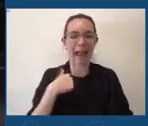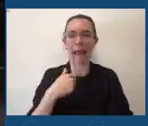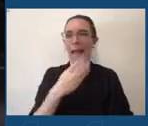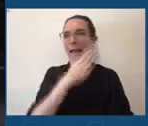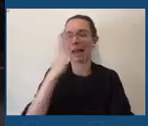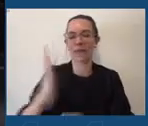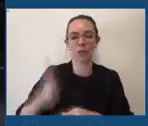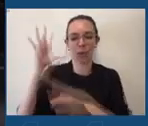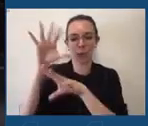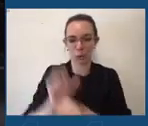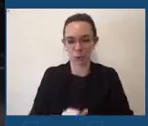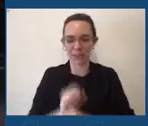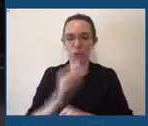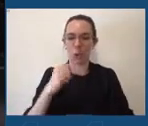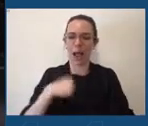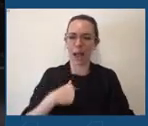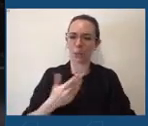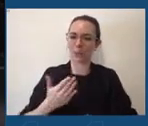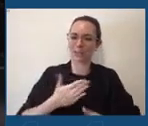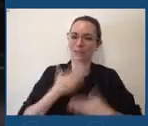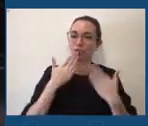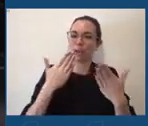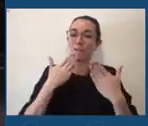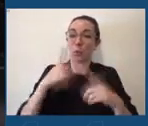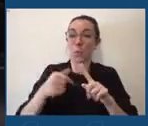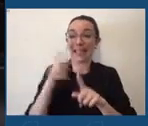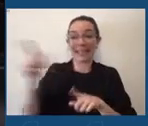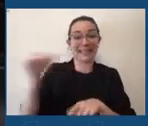glad when we didn't win, actually.